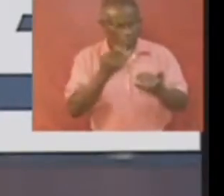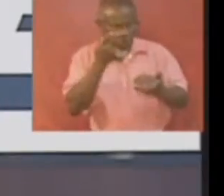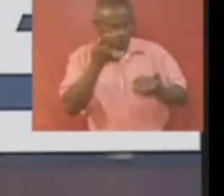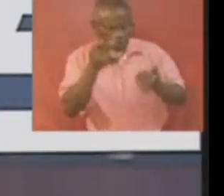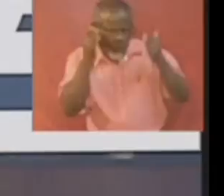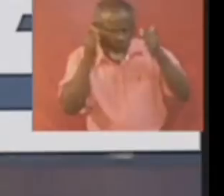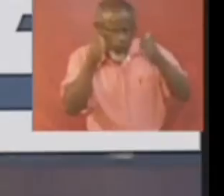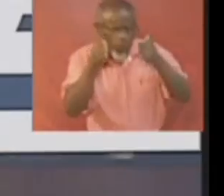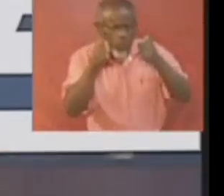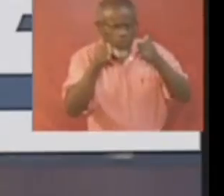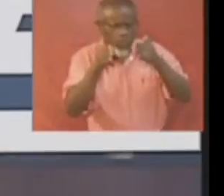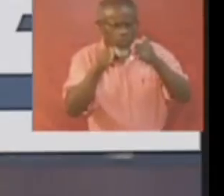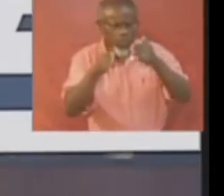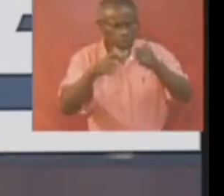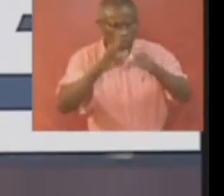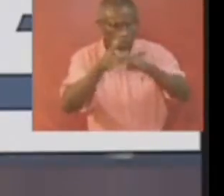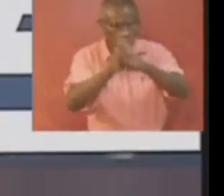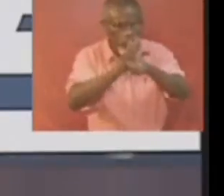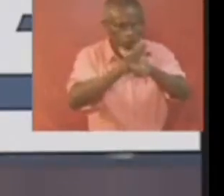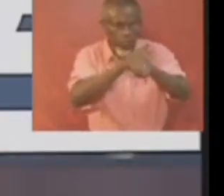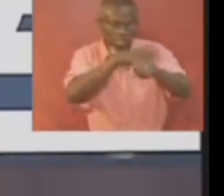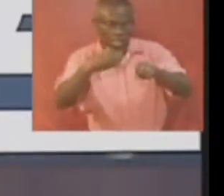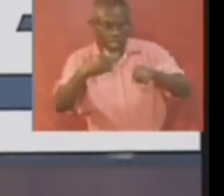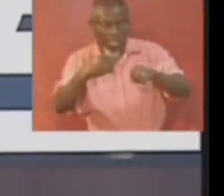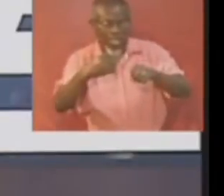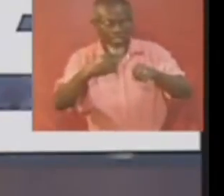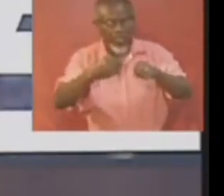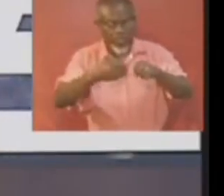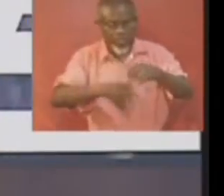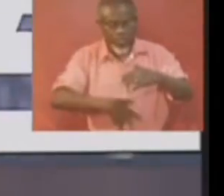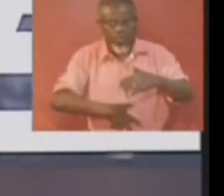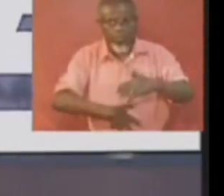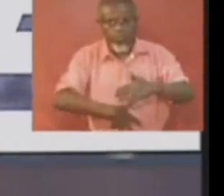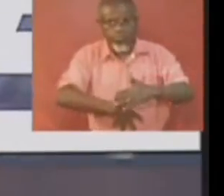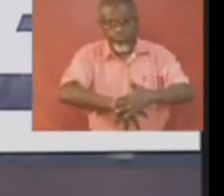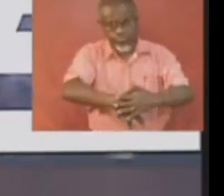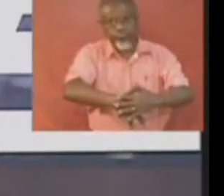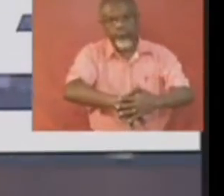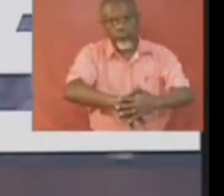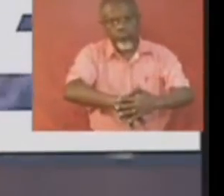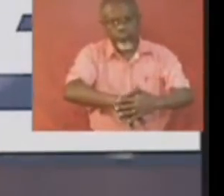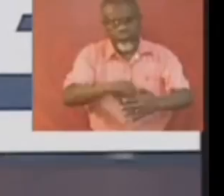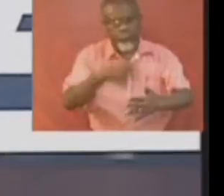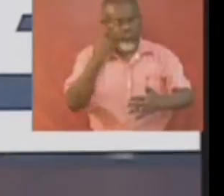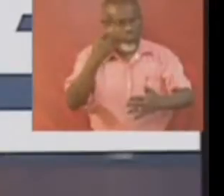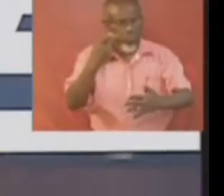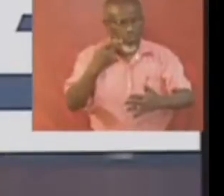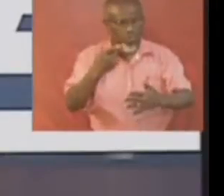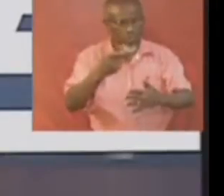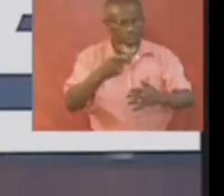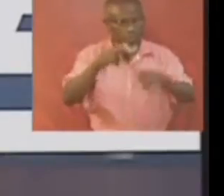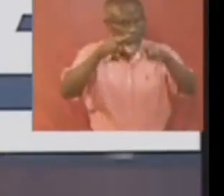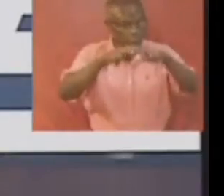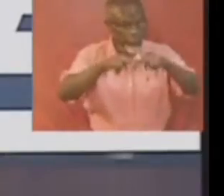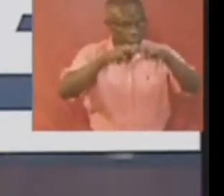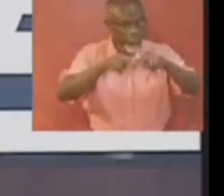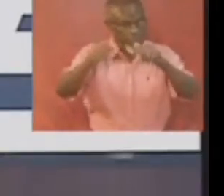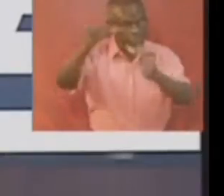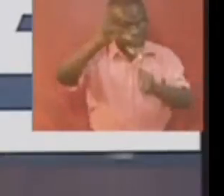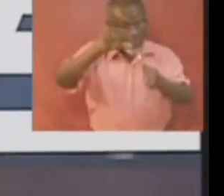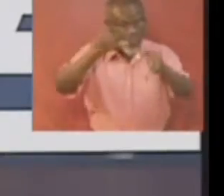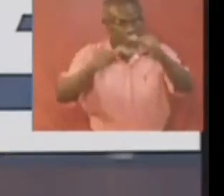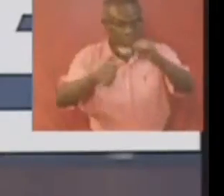to pregnancy and the newborn infant, based on the continued updated scientific evidence. I would